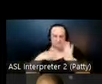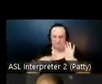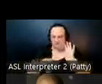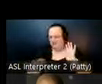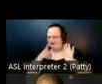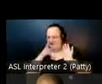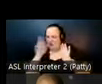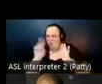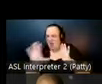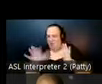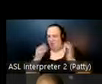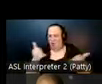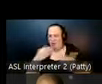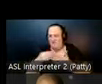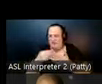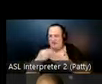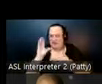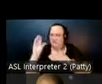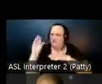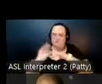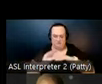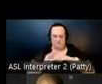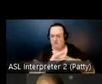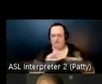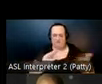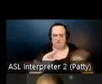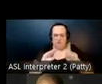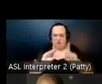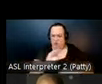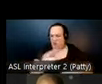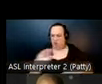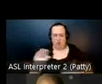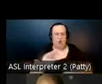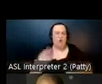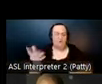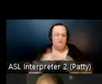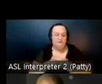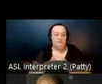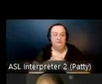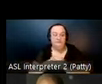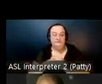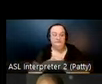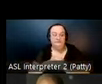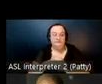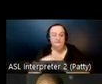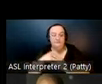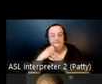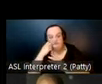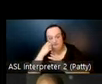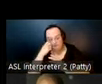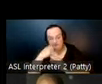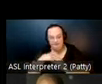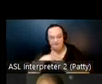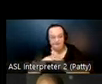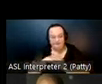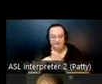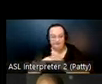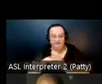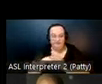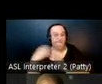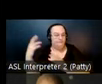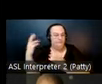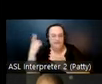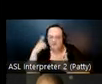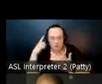current funding is going. And The reason we're